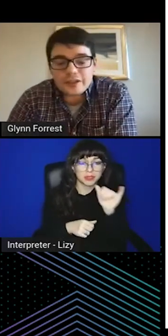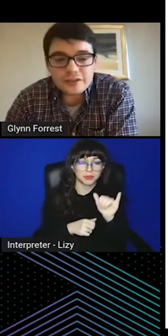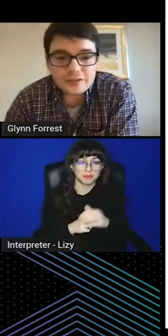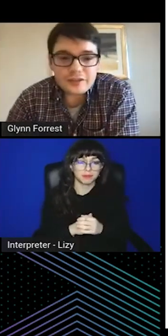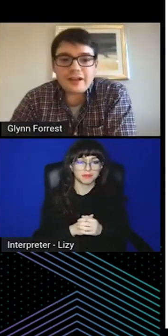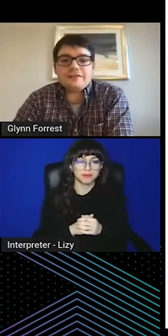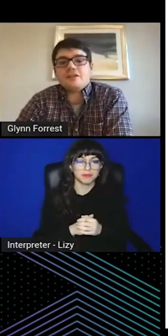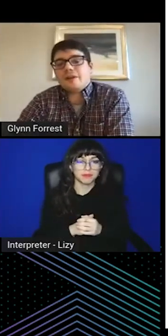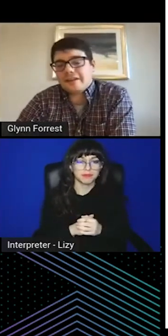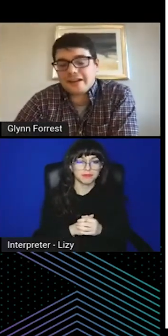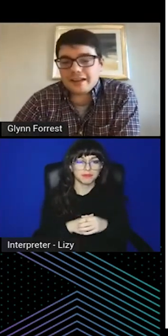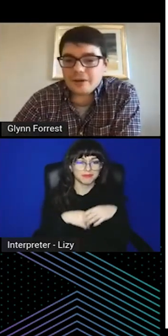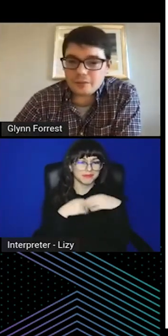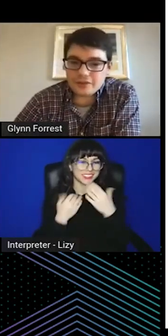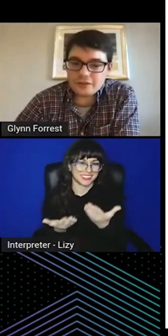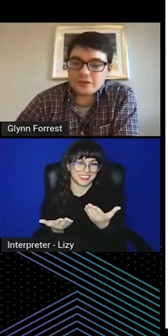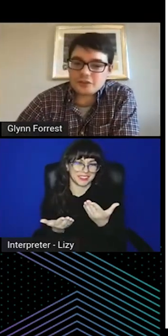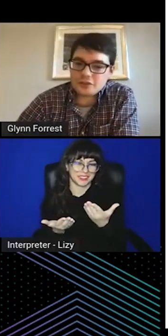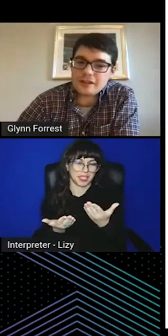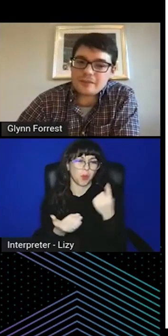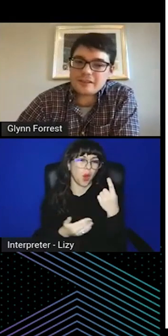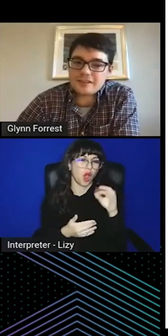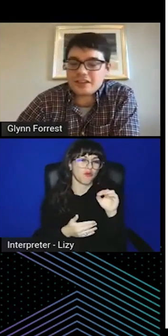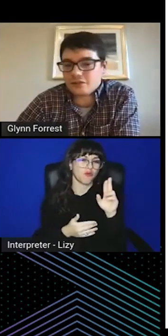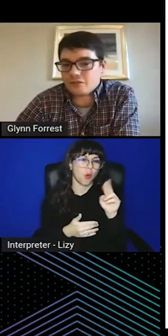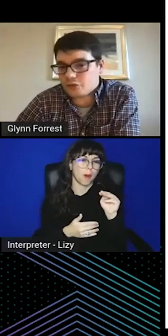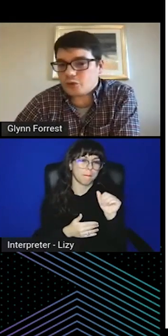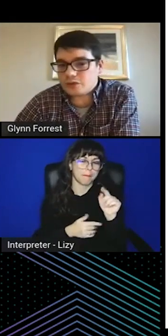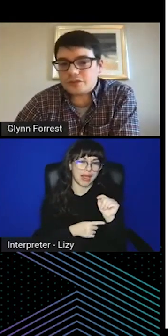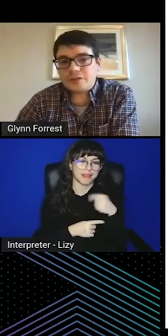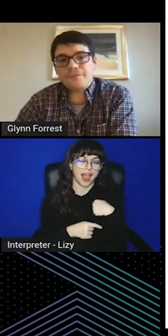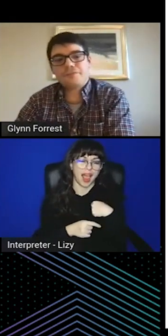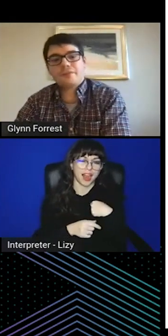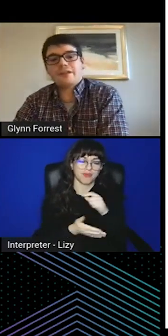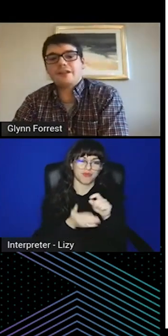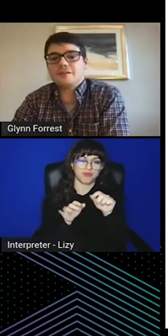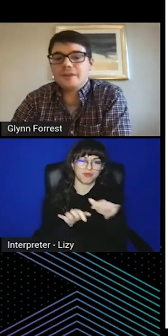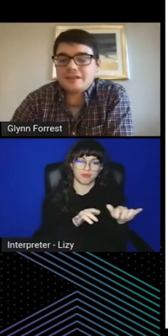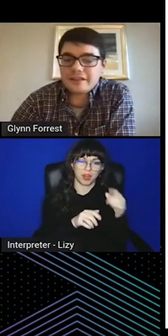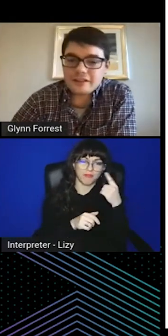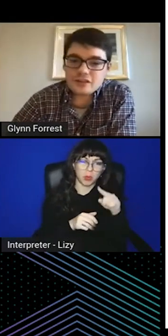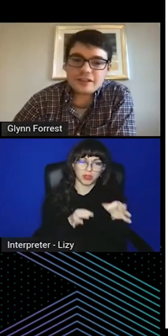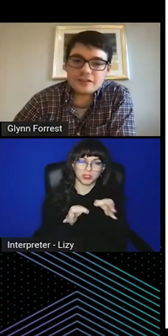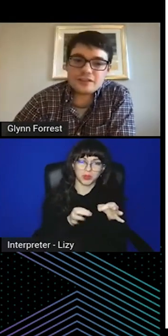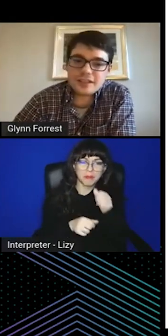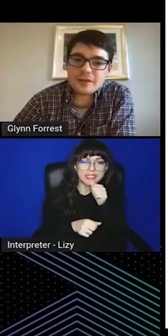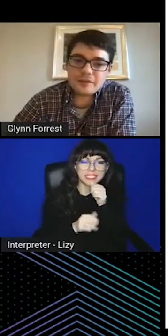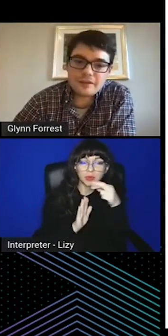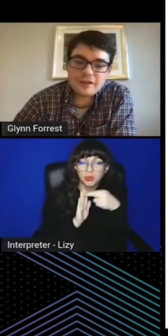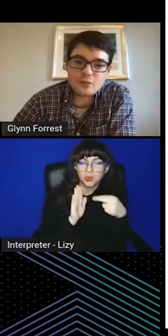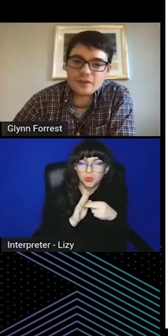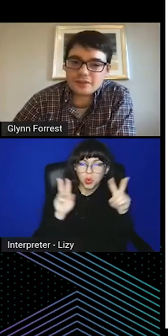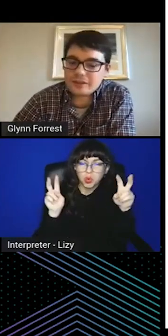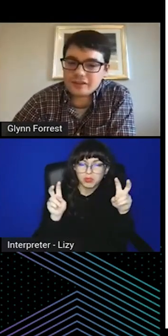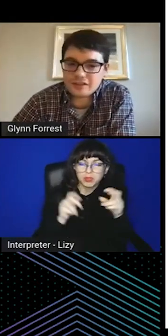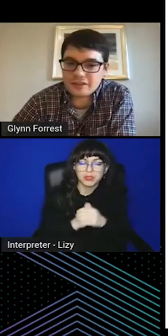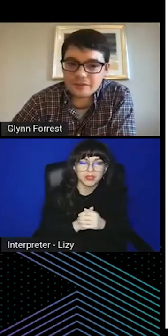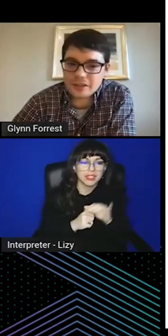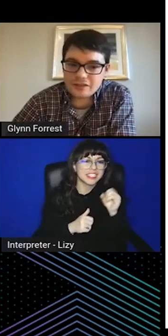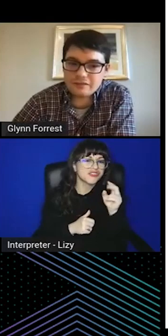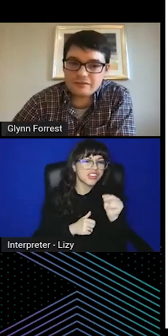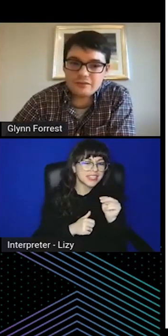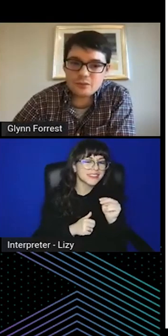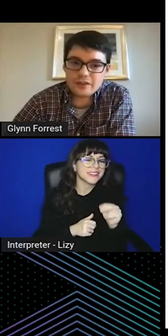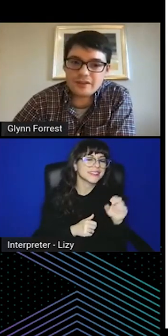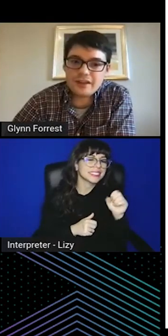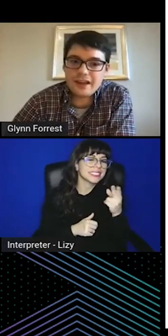So here's a format that I came up with to describe these secret rules. It's basically a JSON schema with some additional